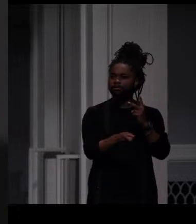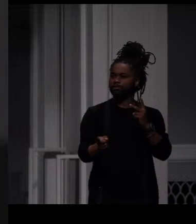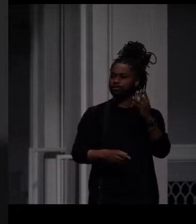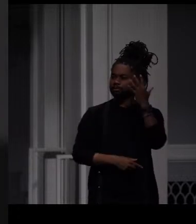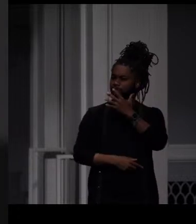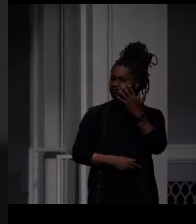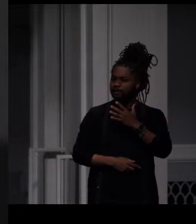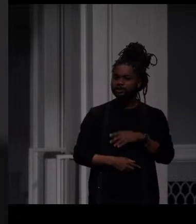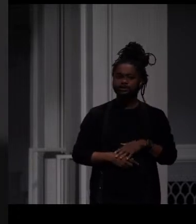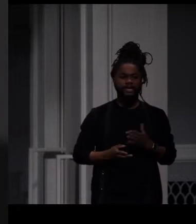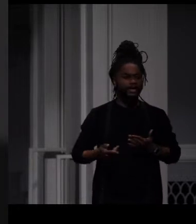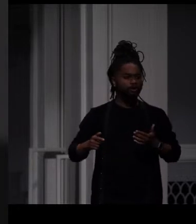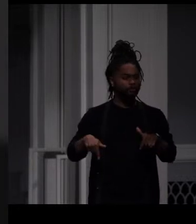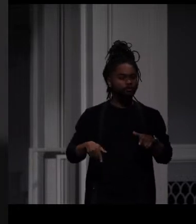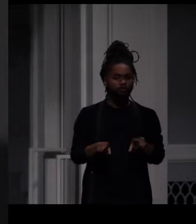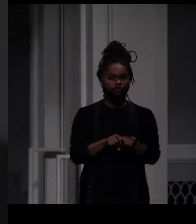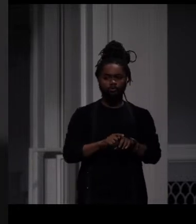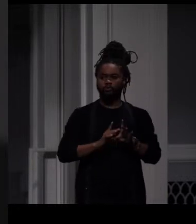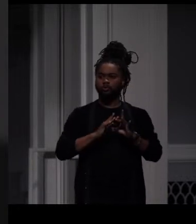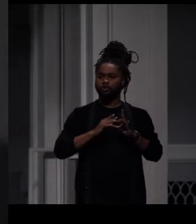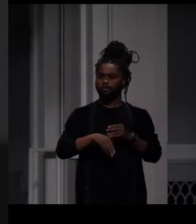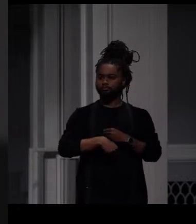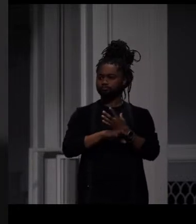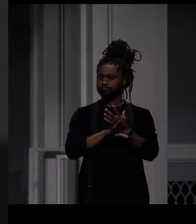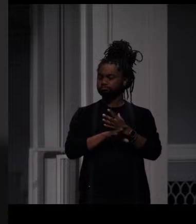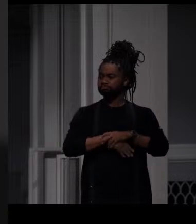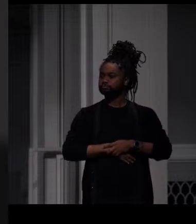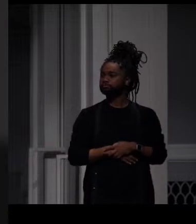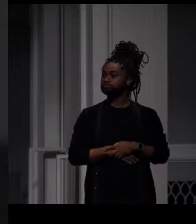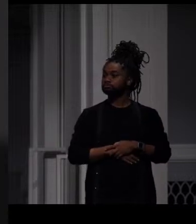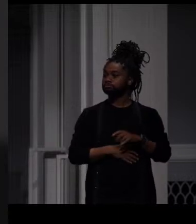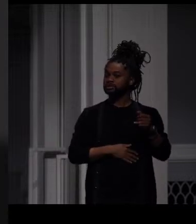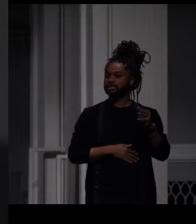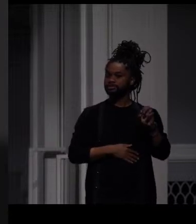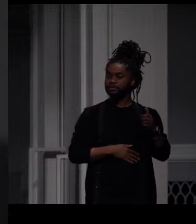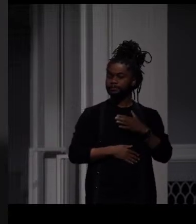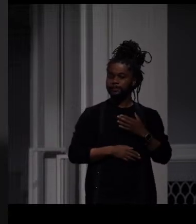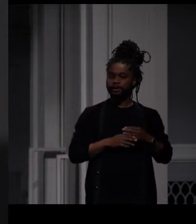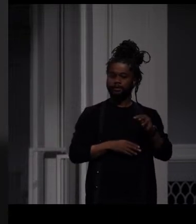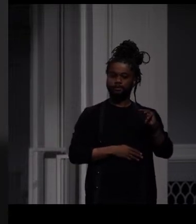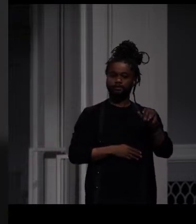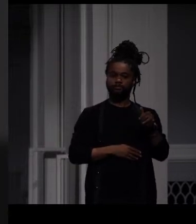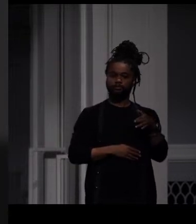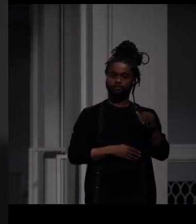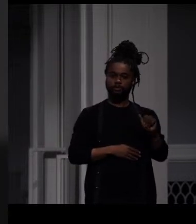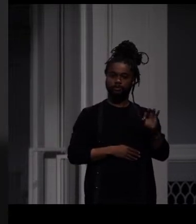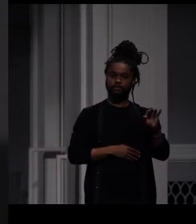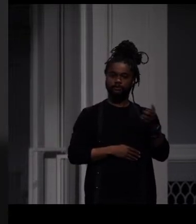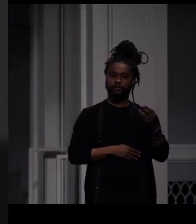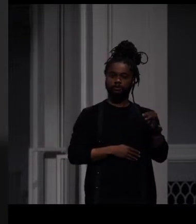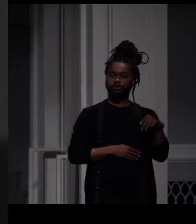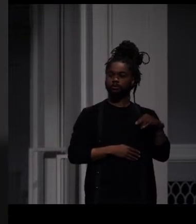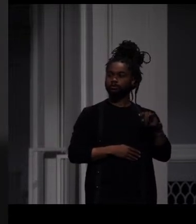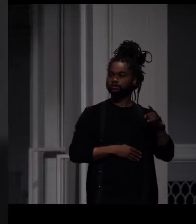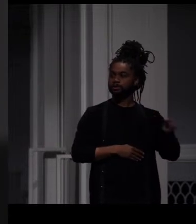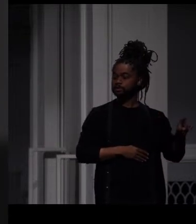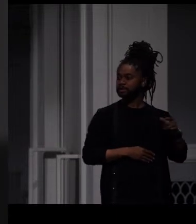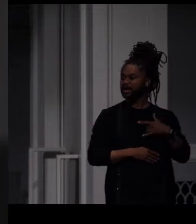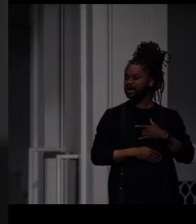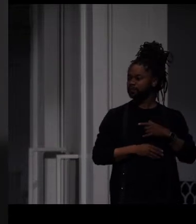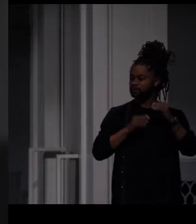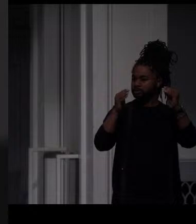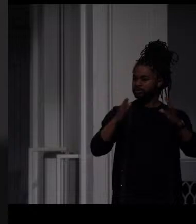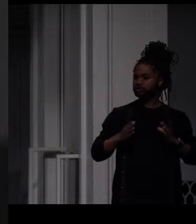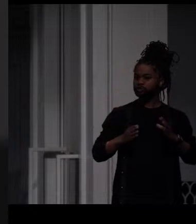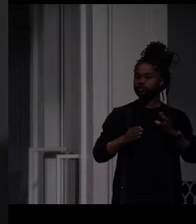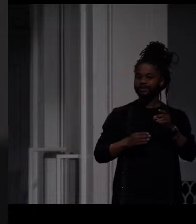both in person and virtually. As James said, my name is María Bullón-Fernández, and I'm a professor of English and Associate